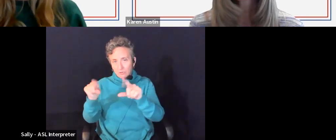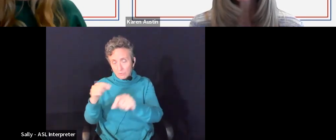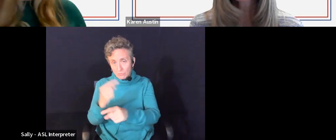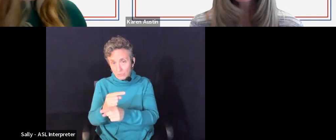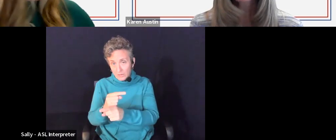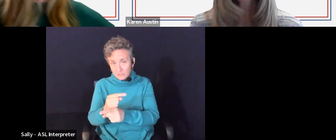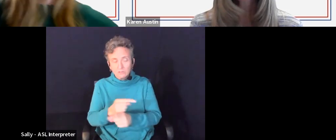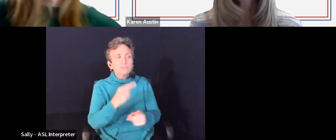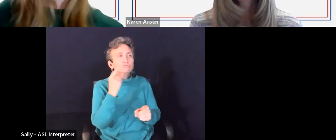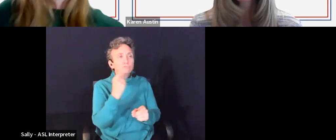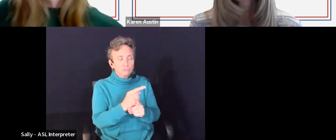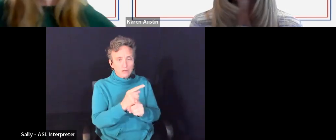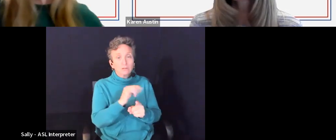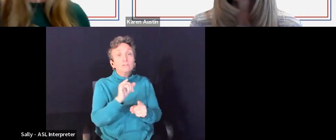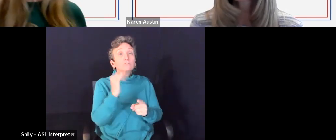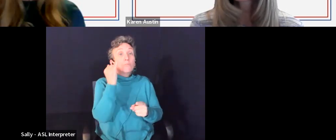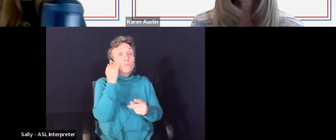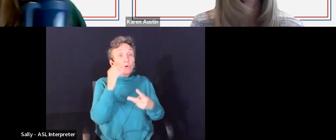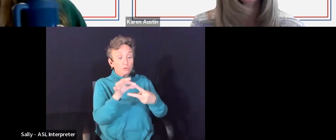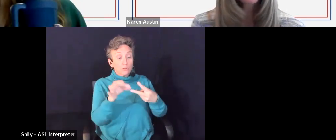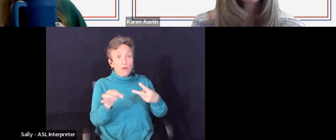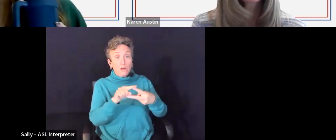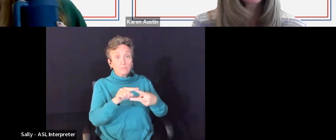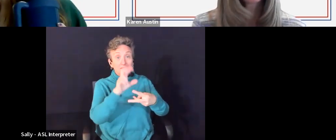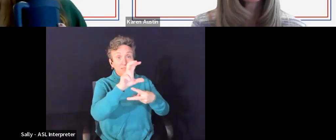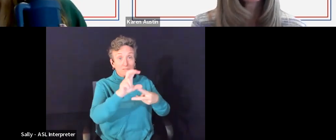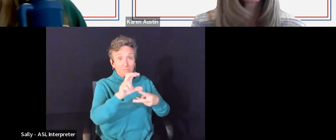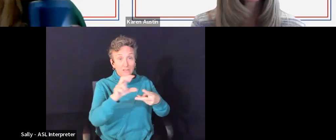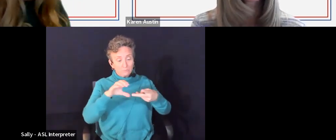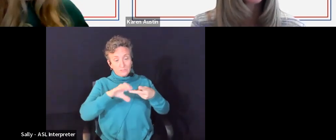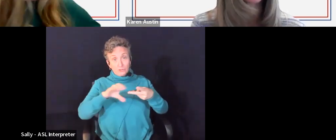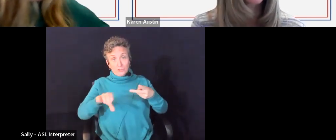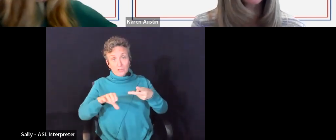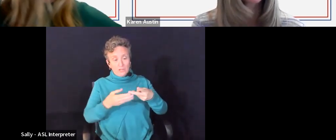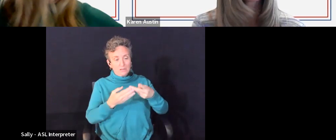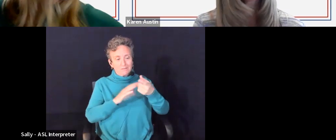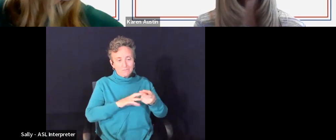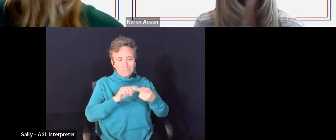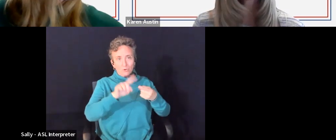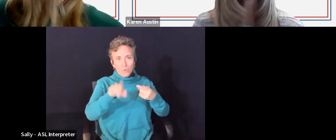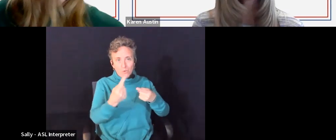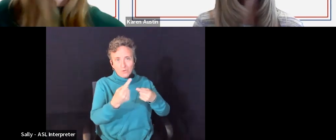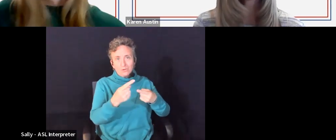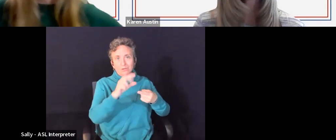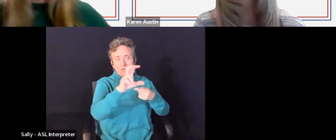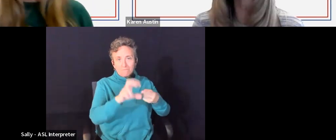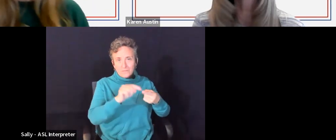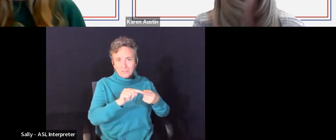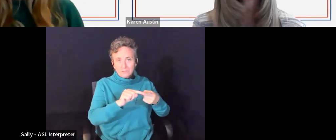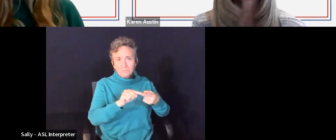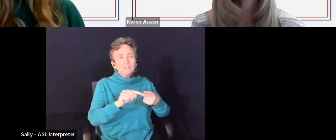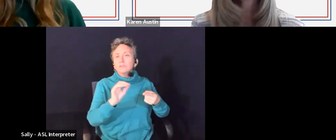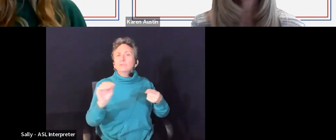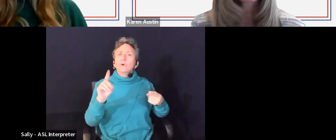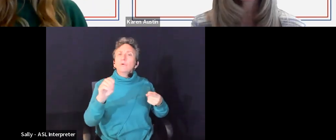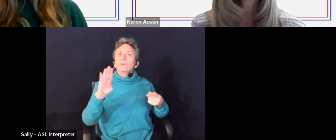just in the investment options, then you would not, there would not be a debit card. You can't use a debit card to take money out of